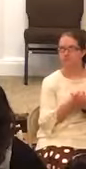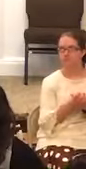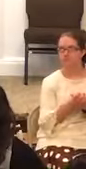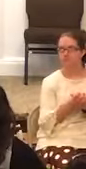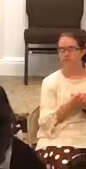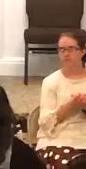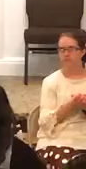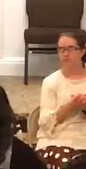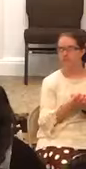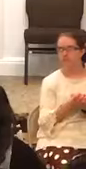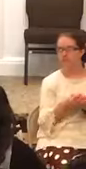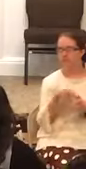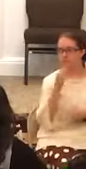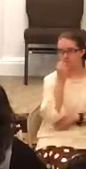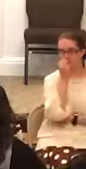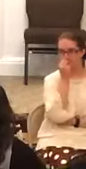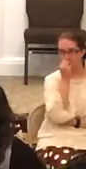Okay.